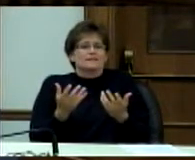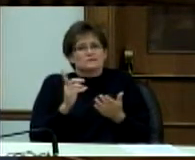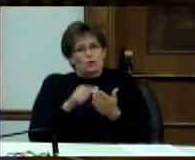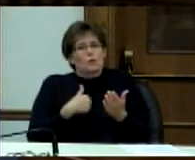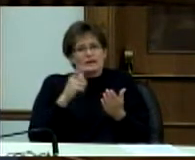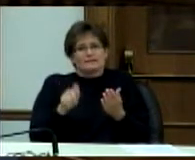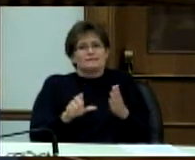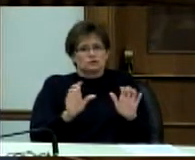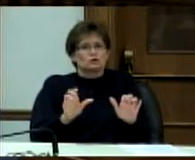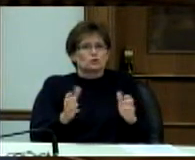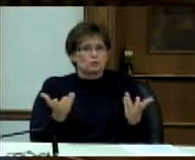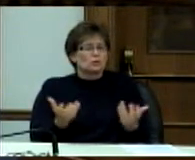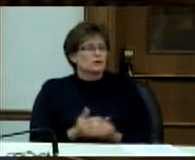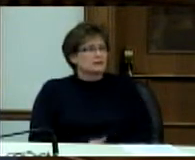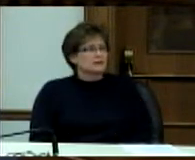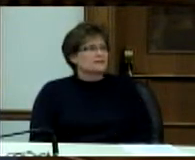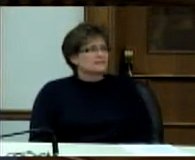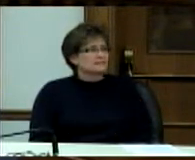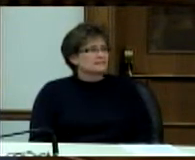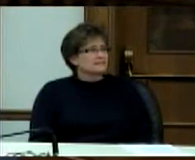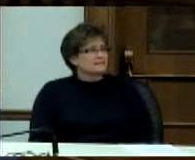we wanted to do.